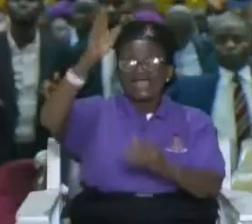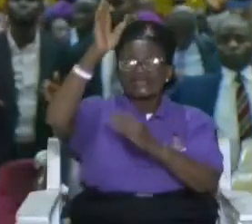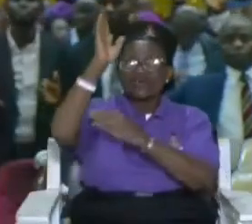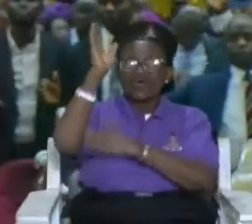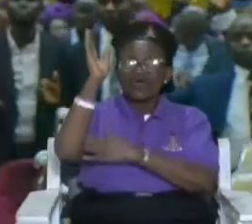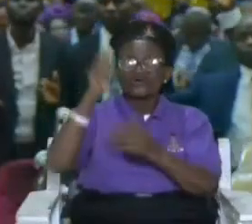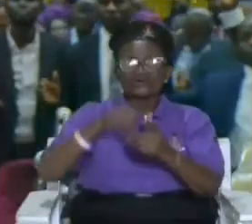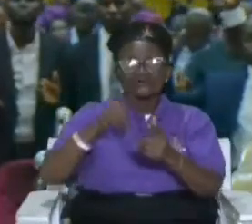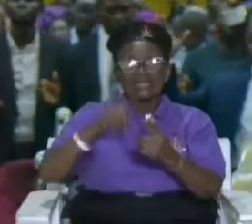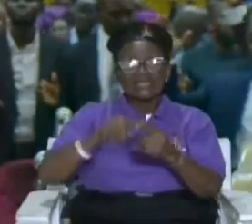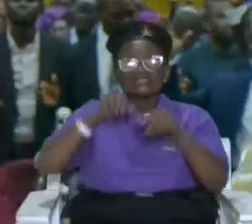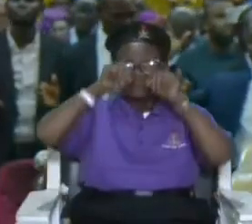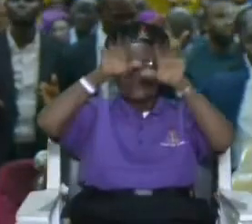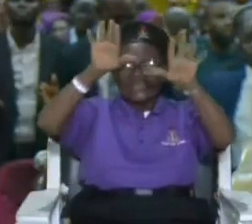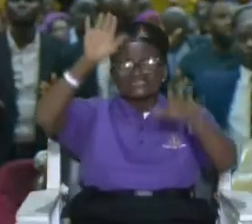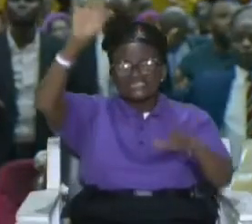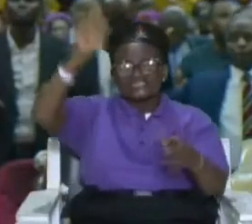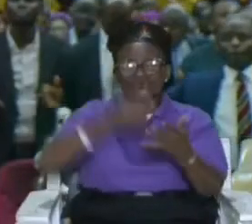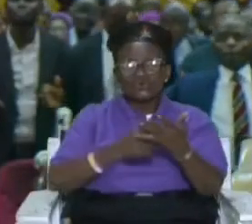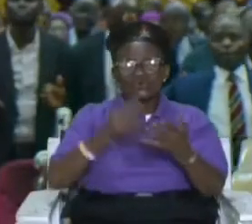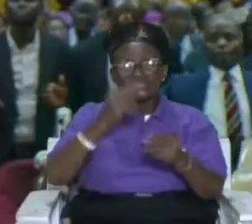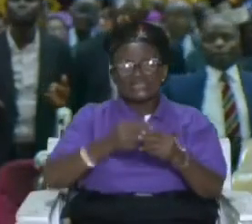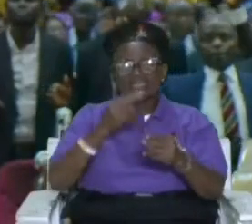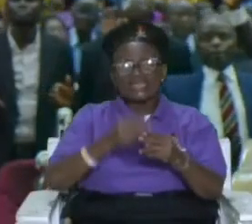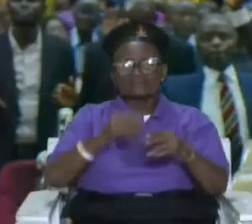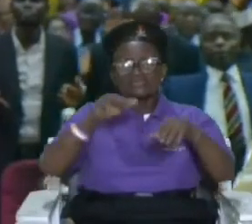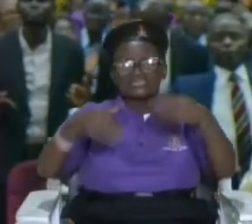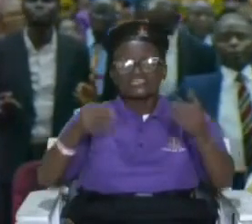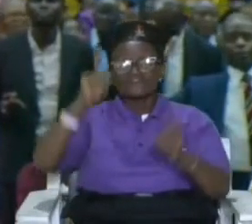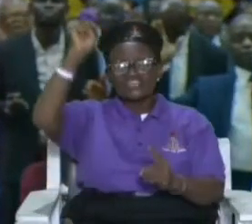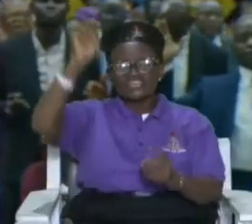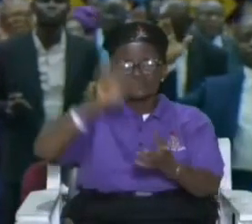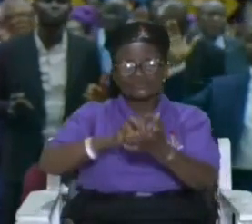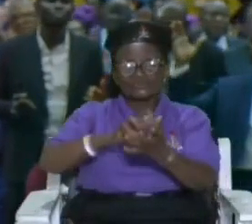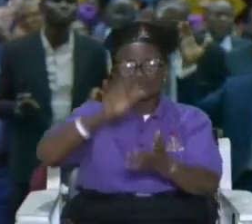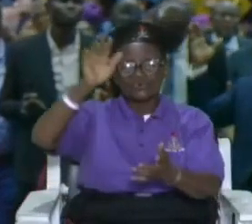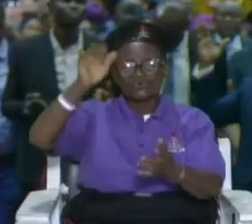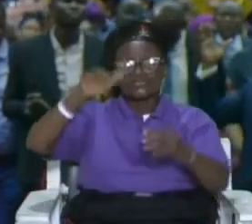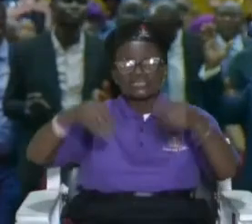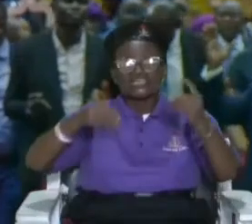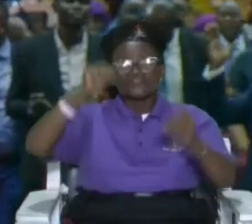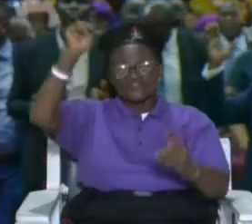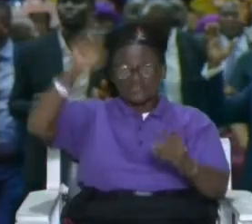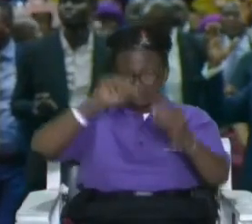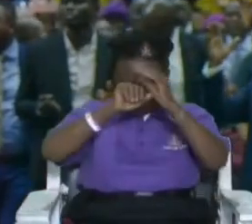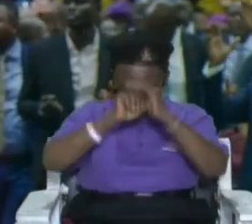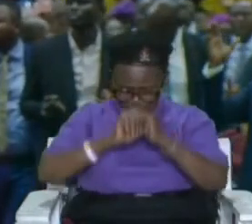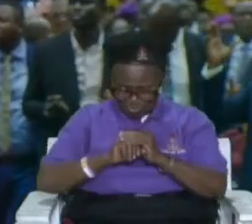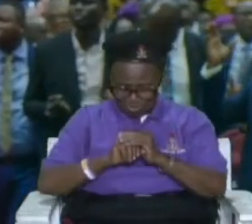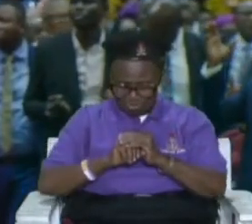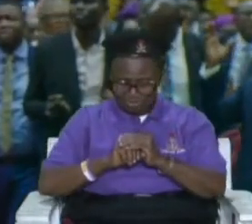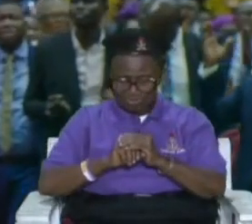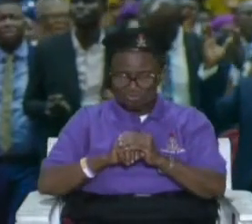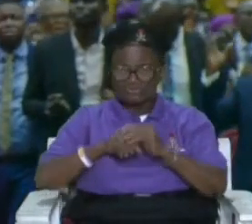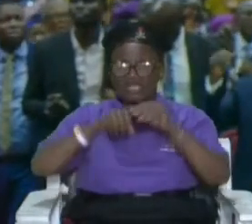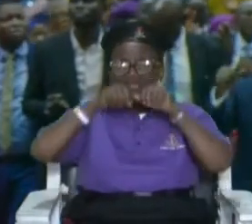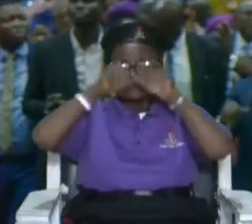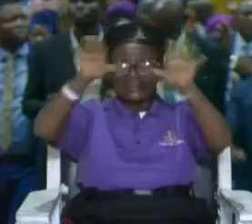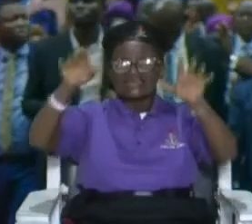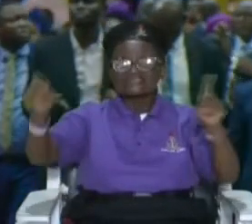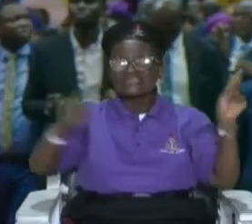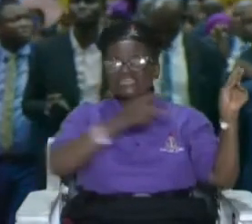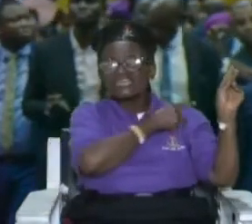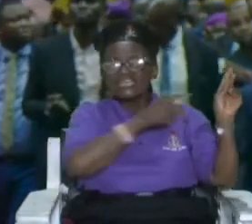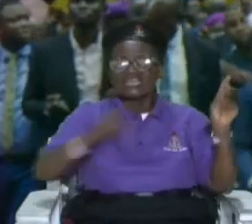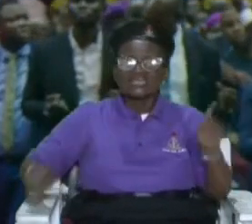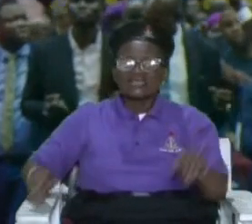Give him glory, give him honor, give him adoration, bless the King of Kings, the